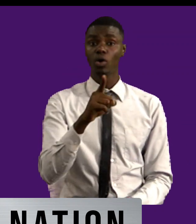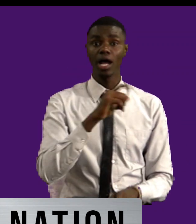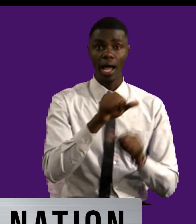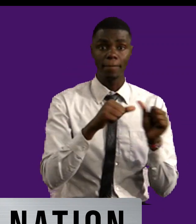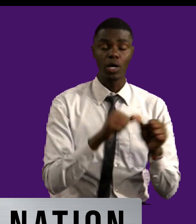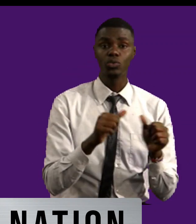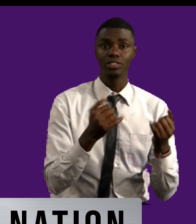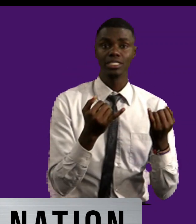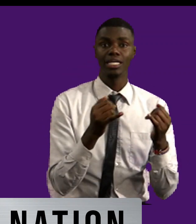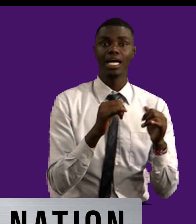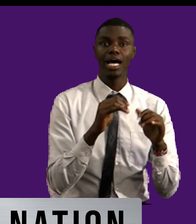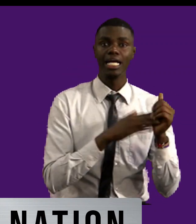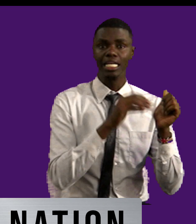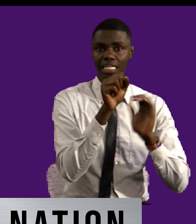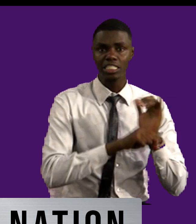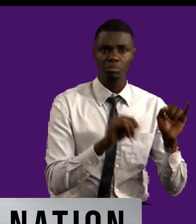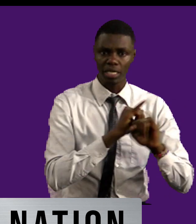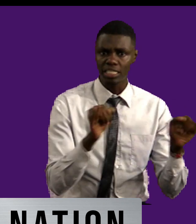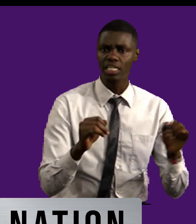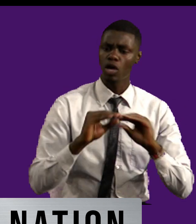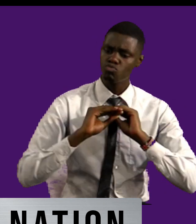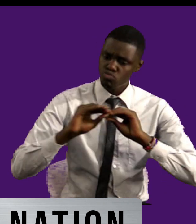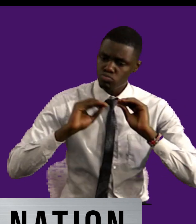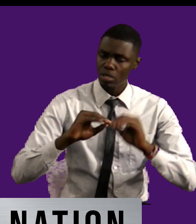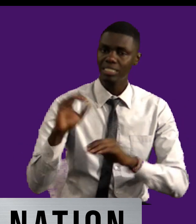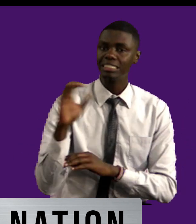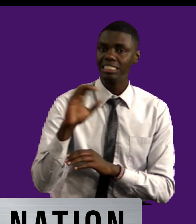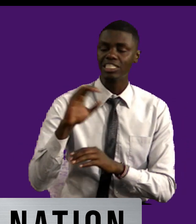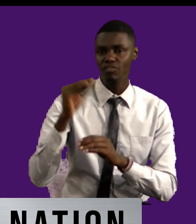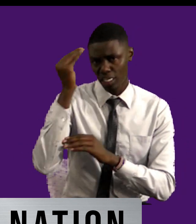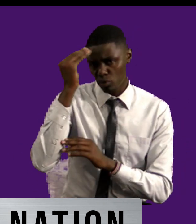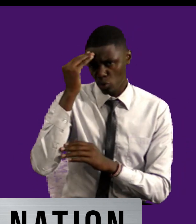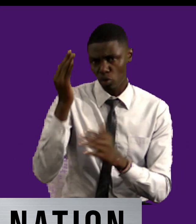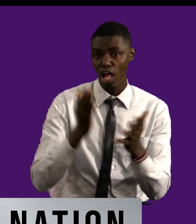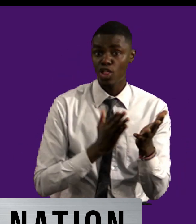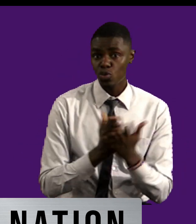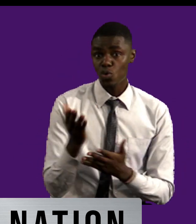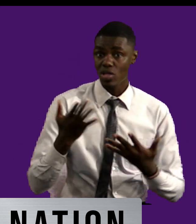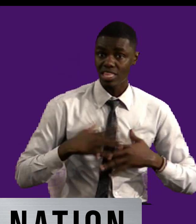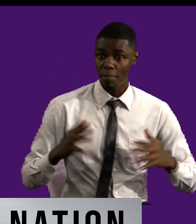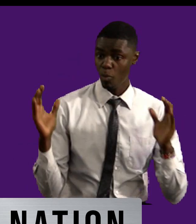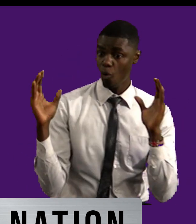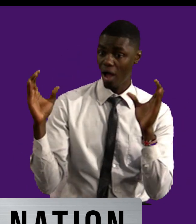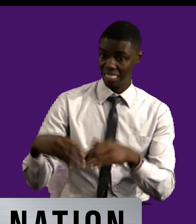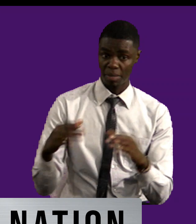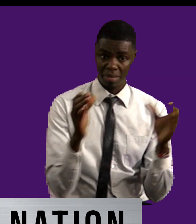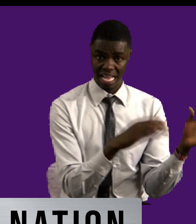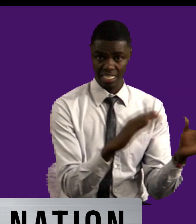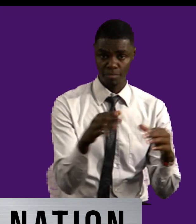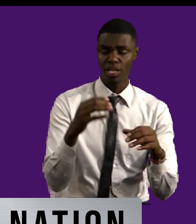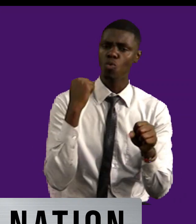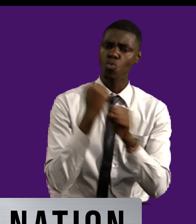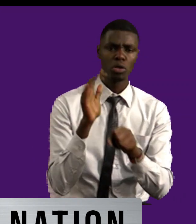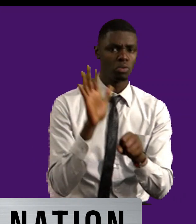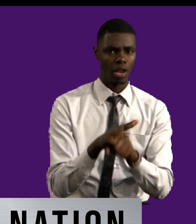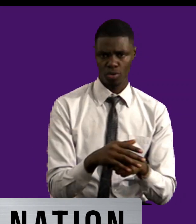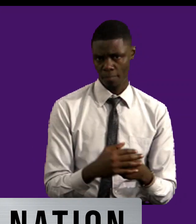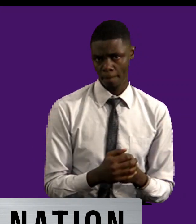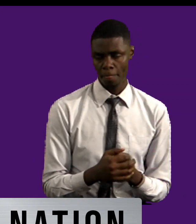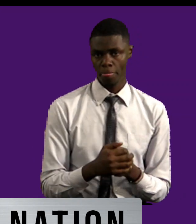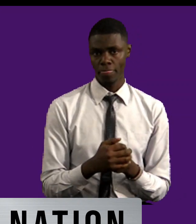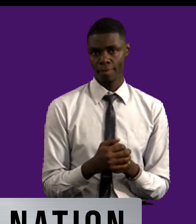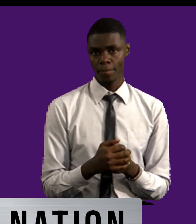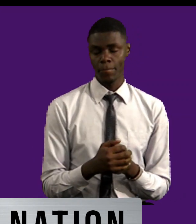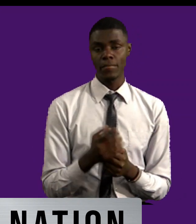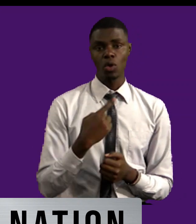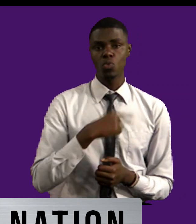Are you conducting any civic education on leadership? Yeah, through the people's assemblies, we are doing a lot. Much